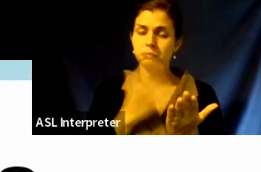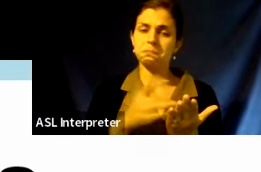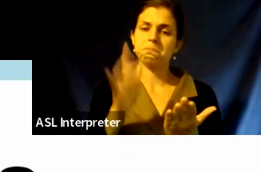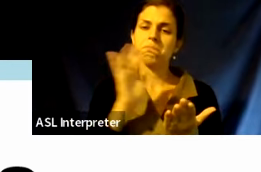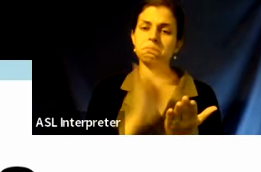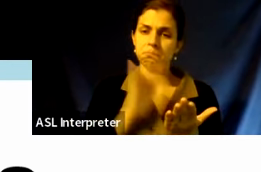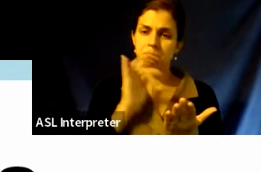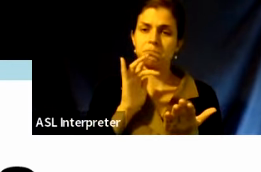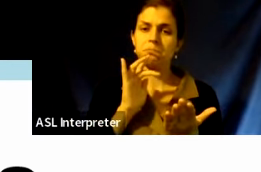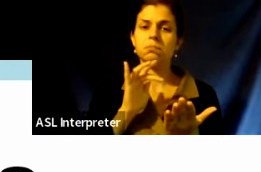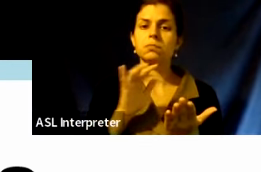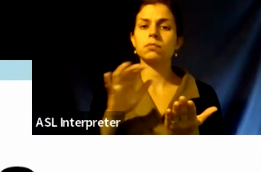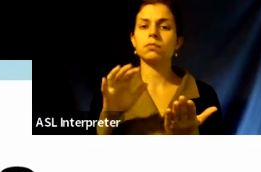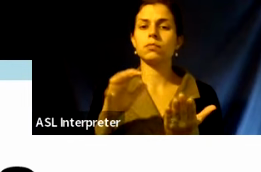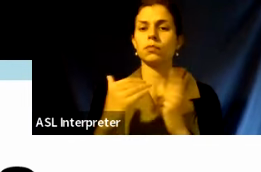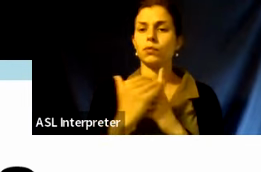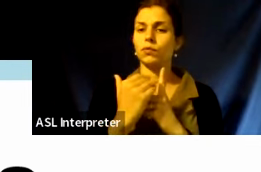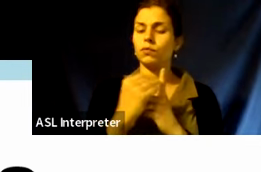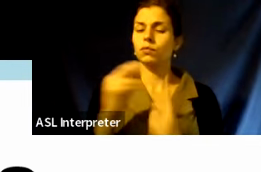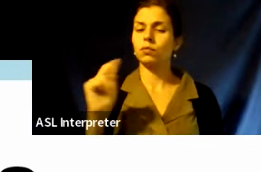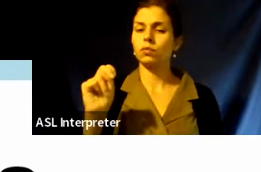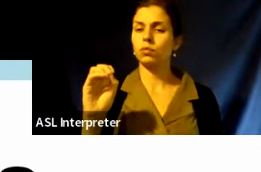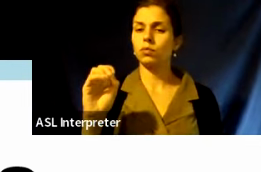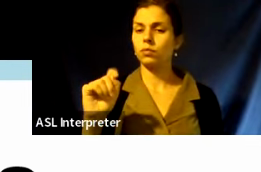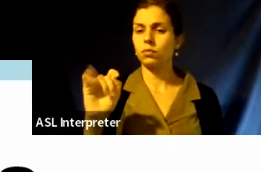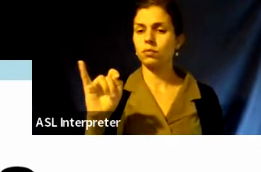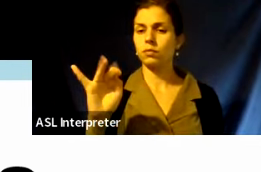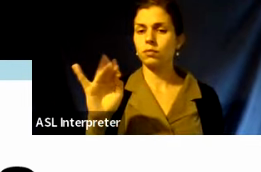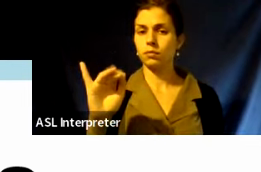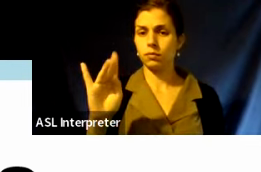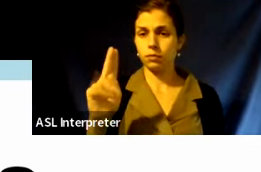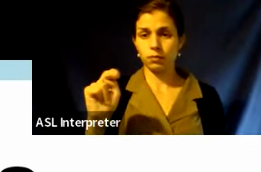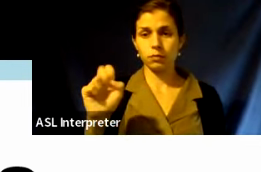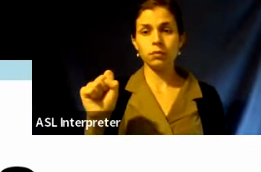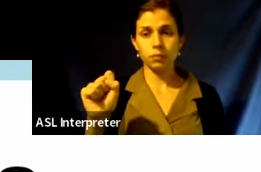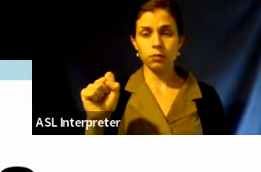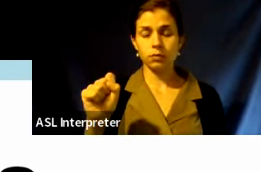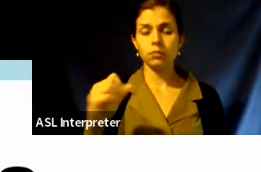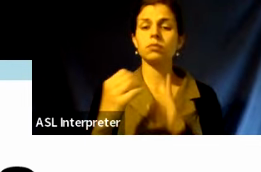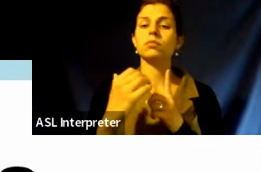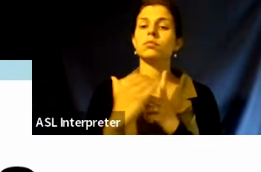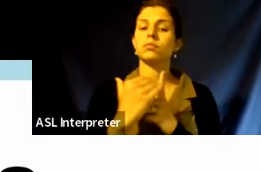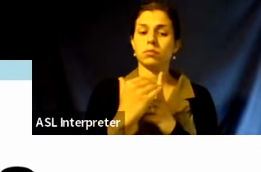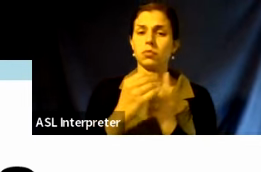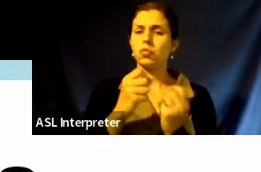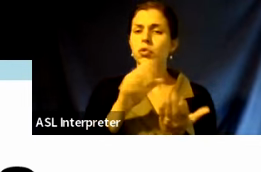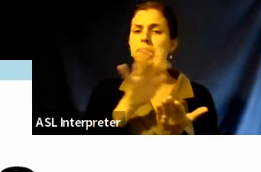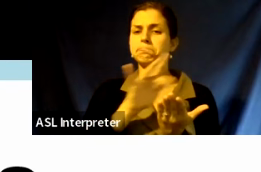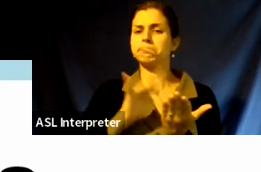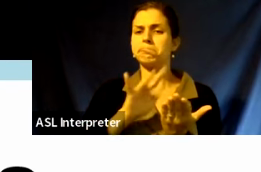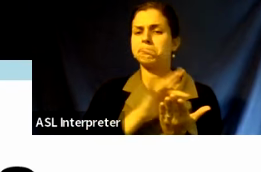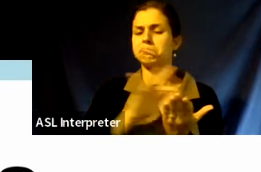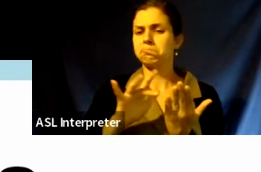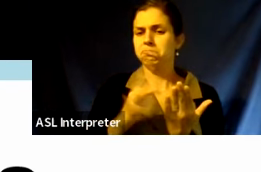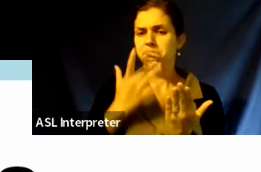tap Notification Settings, and then you can select how you'd like to receive the notifications.